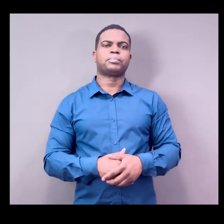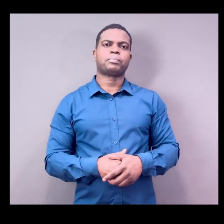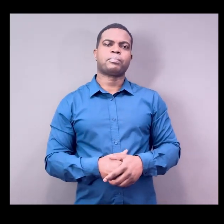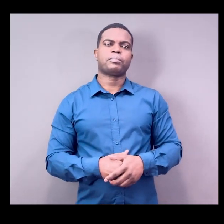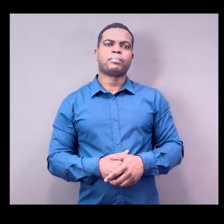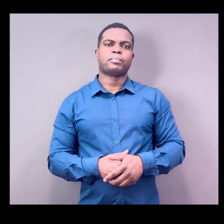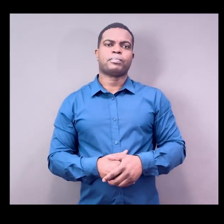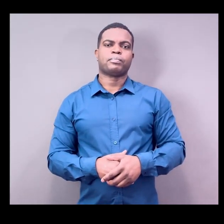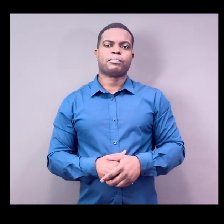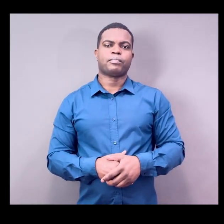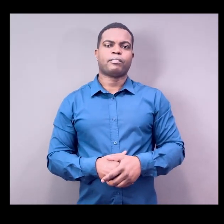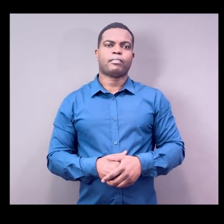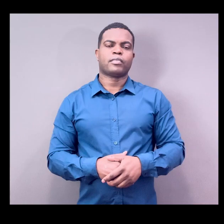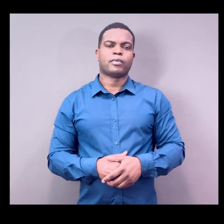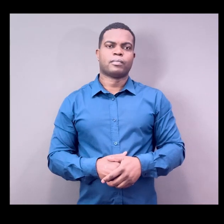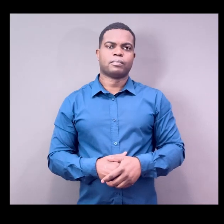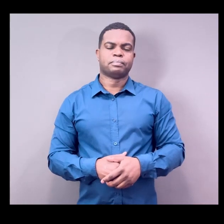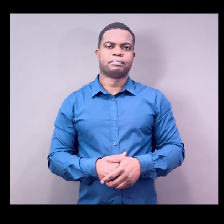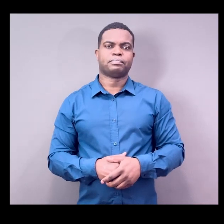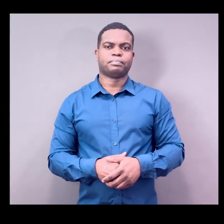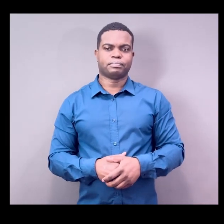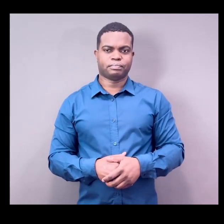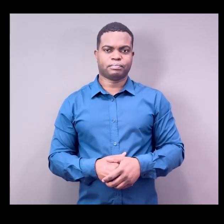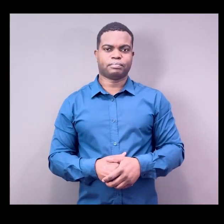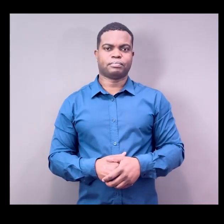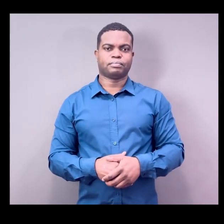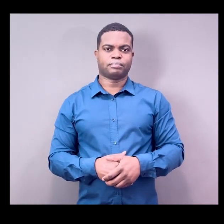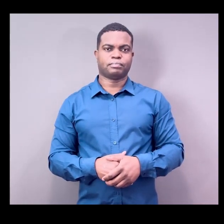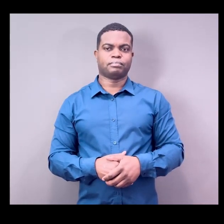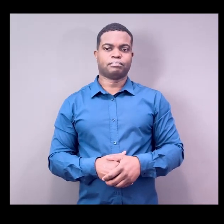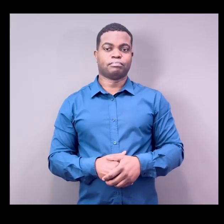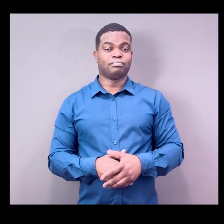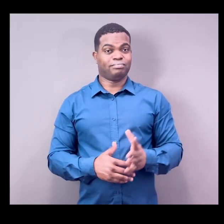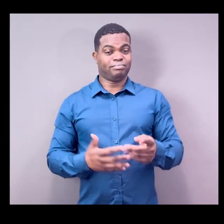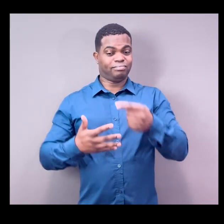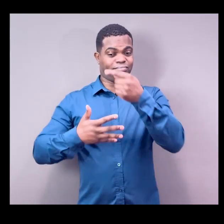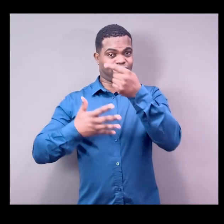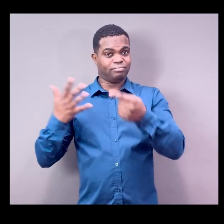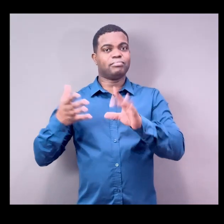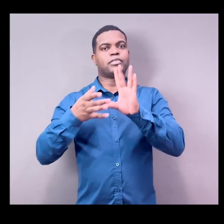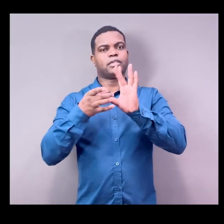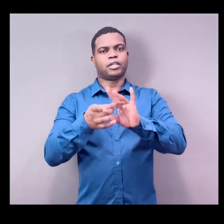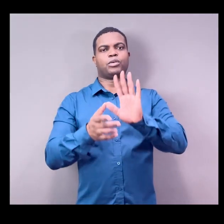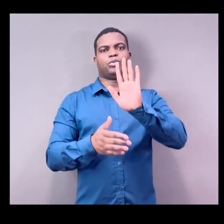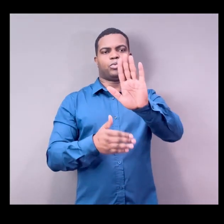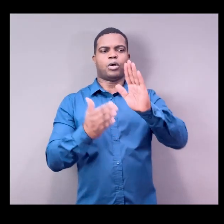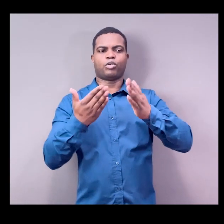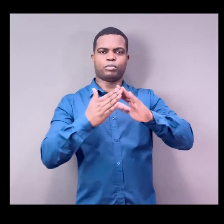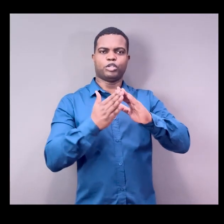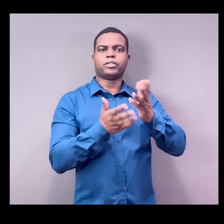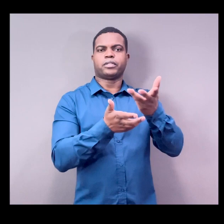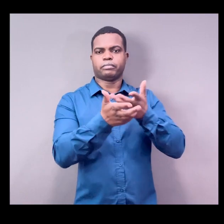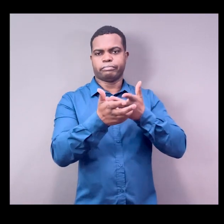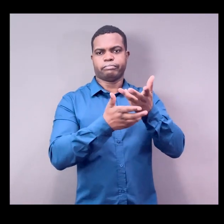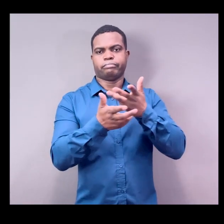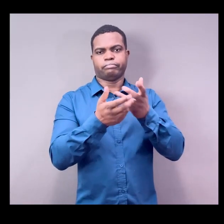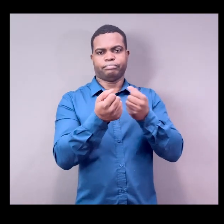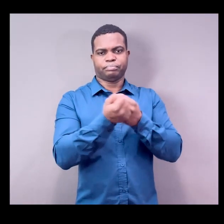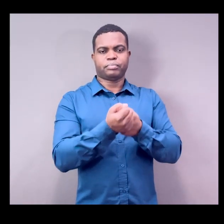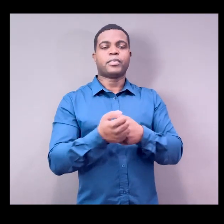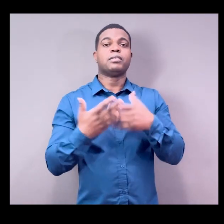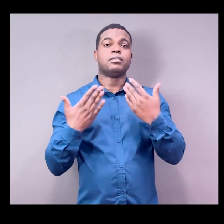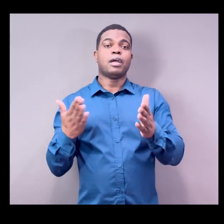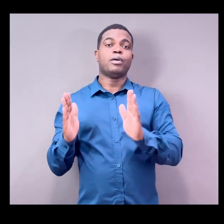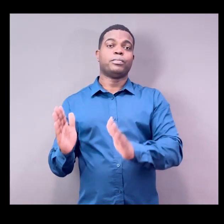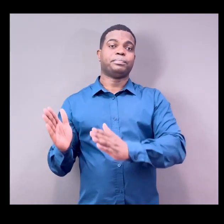your initiative will perform. That is your community engagement effort.